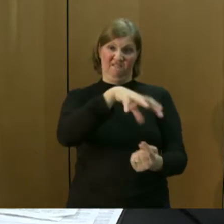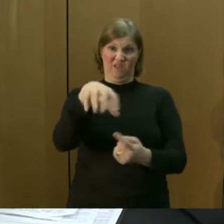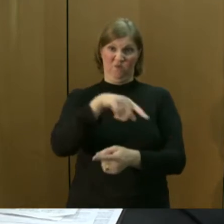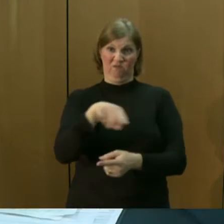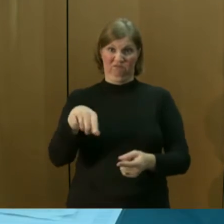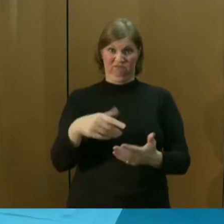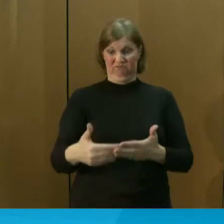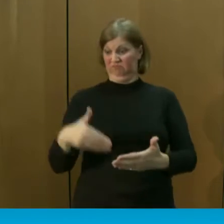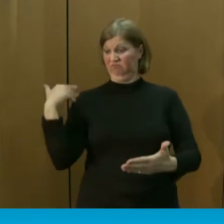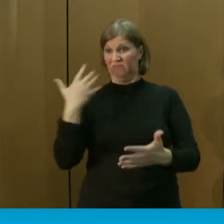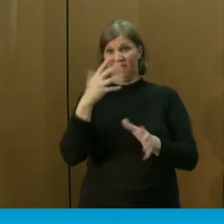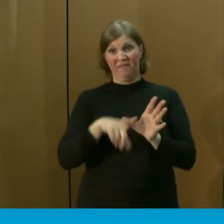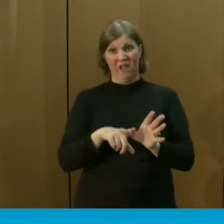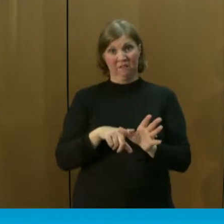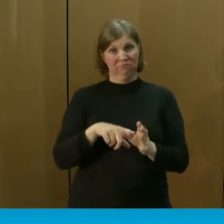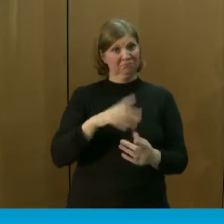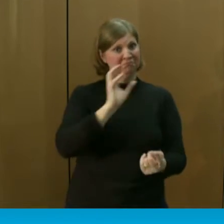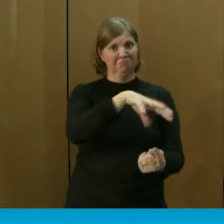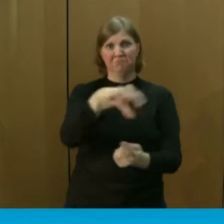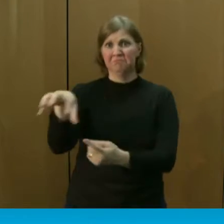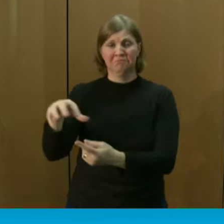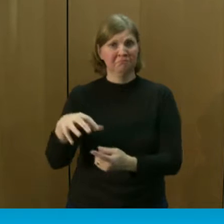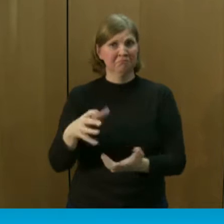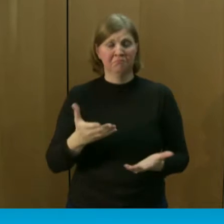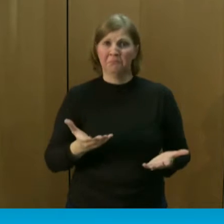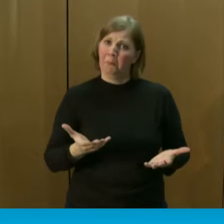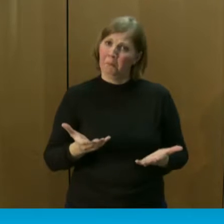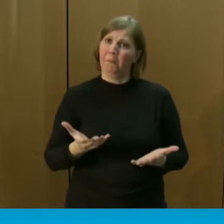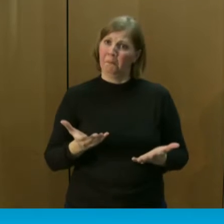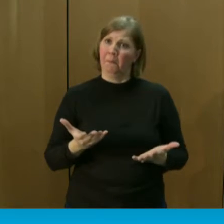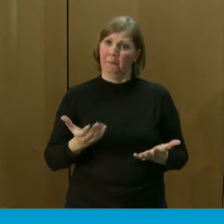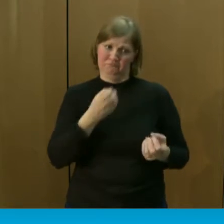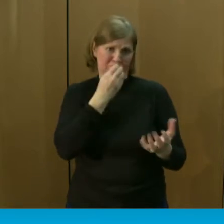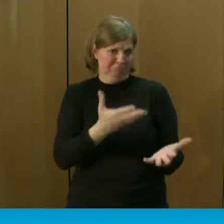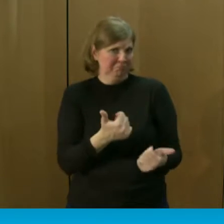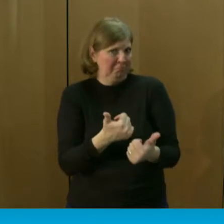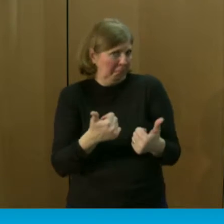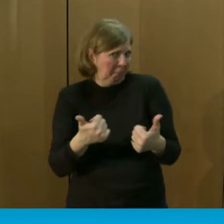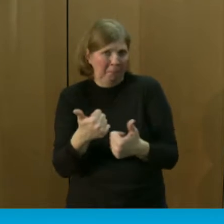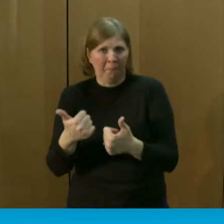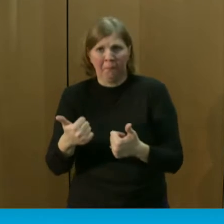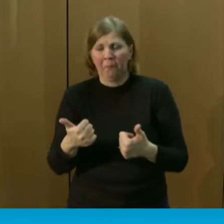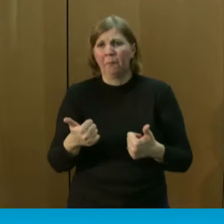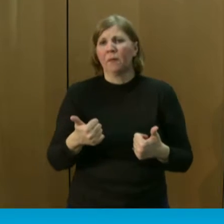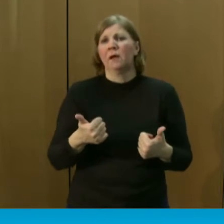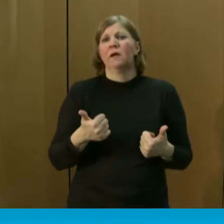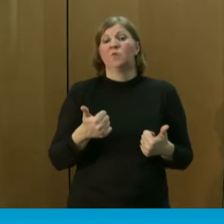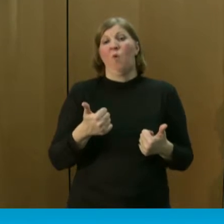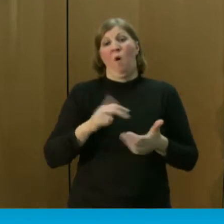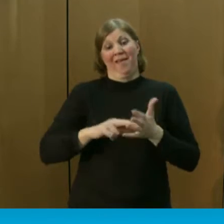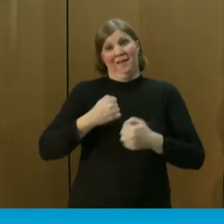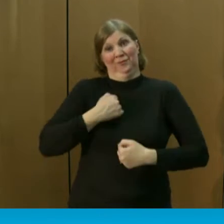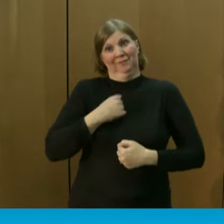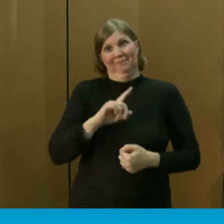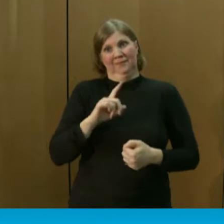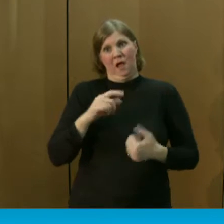really started making gains on the information that we gather because of our new database and stuff, we have so many pieces of